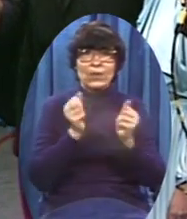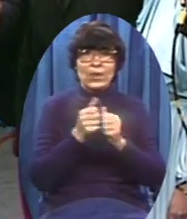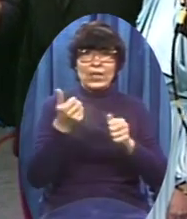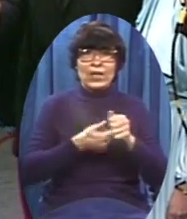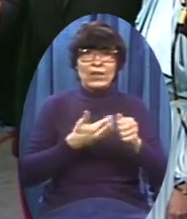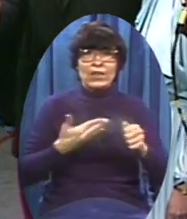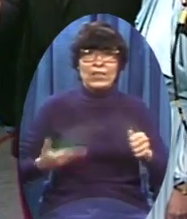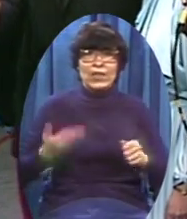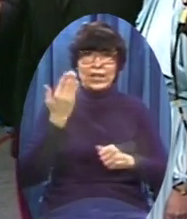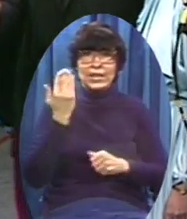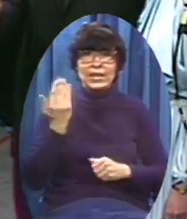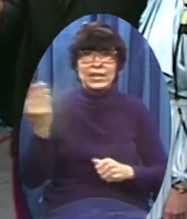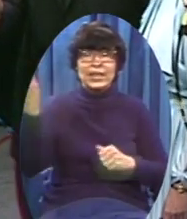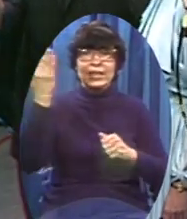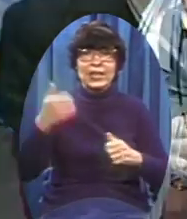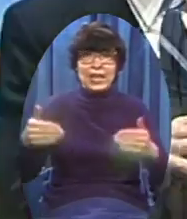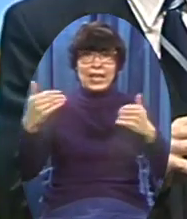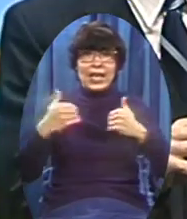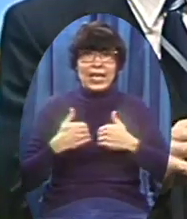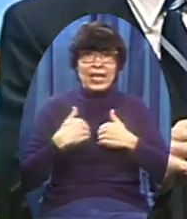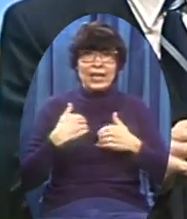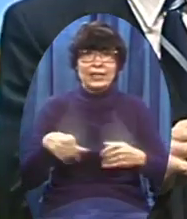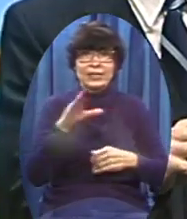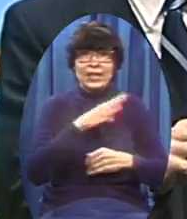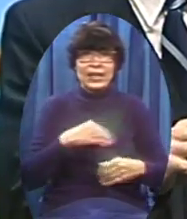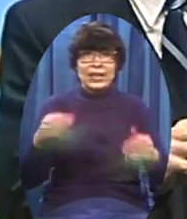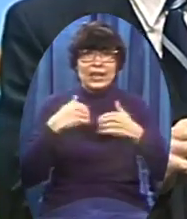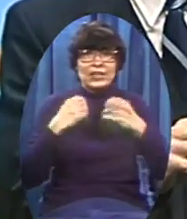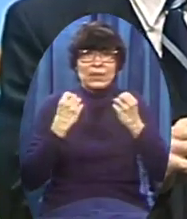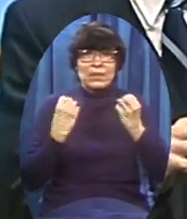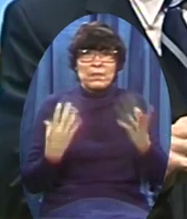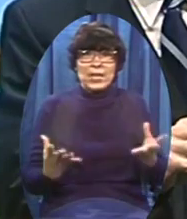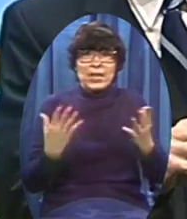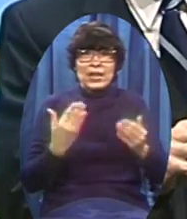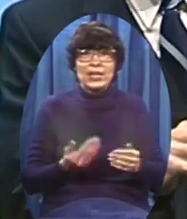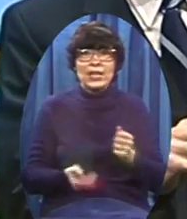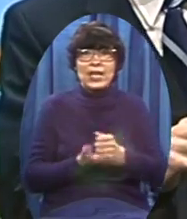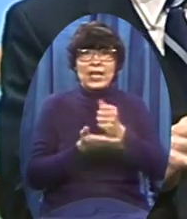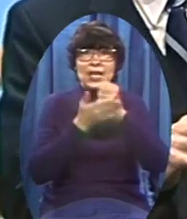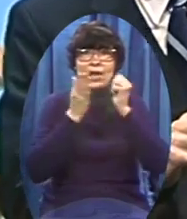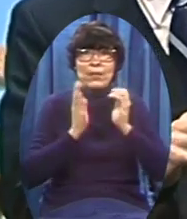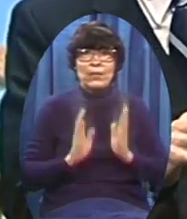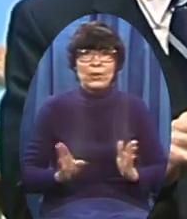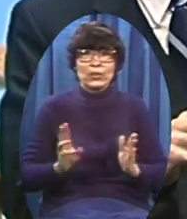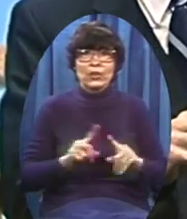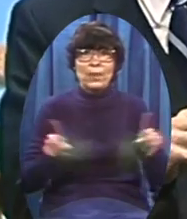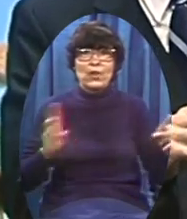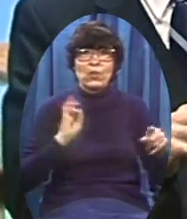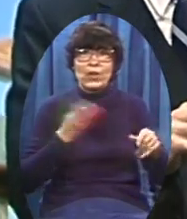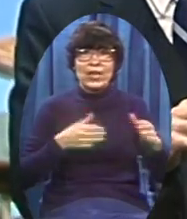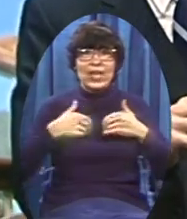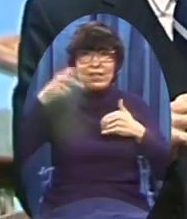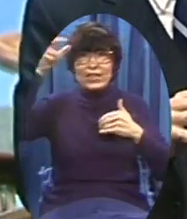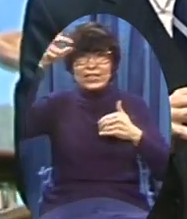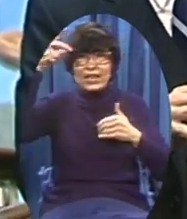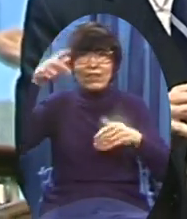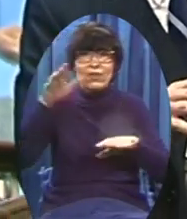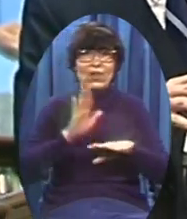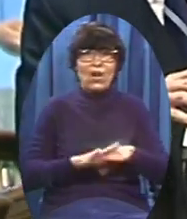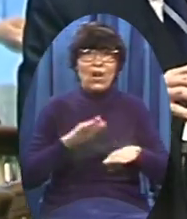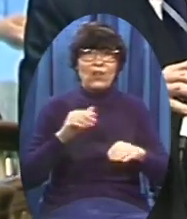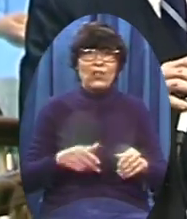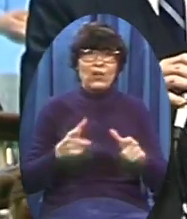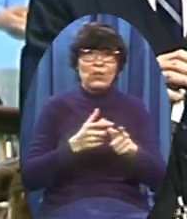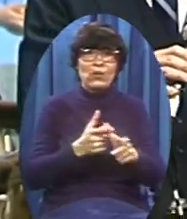Cause the battle's getting hot. He's low on ammunition. We've got him on the run. And we can see